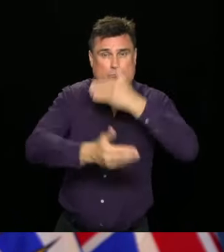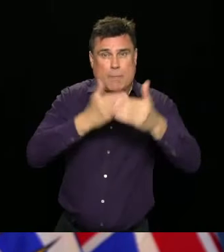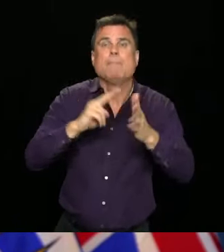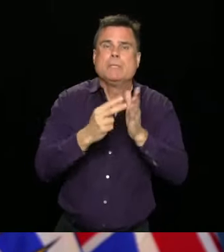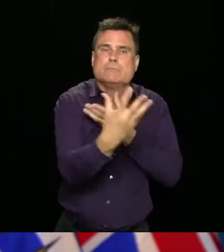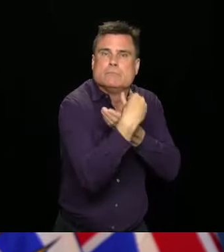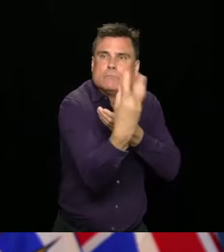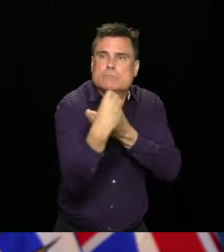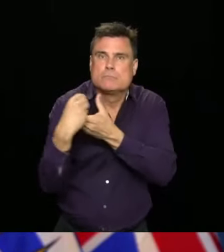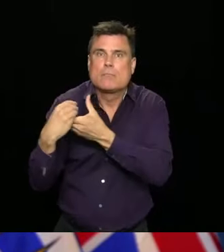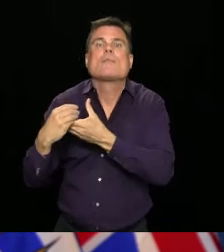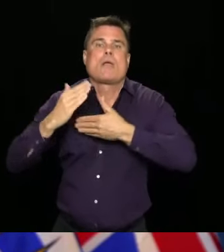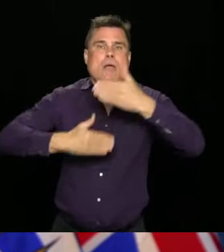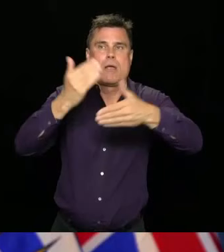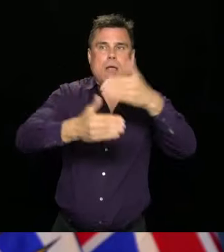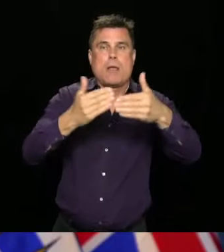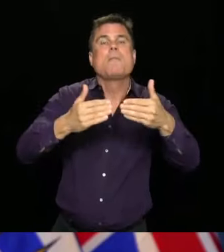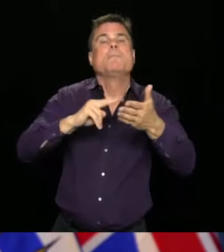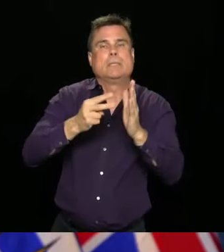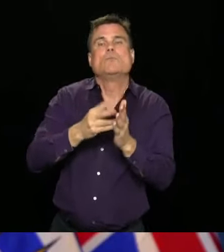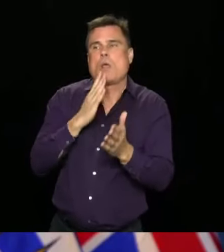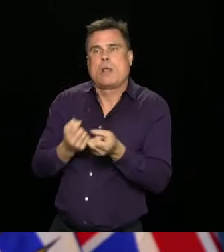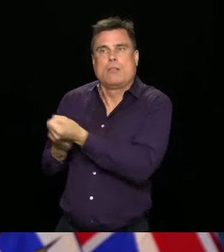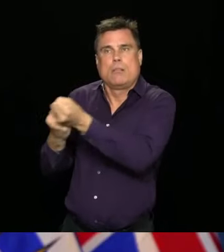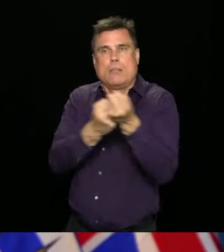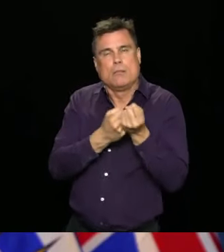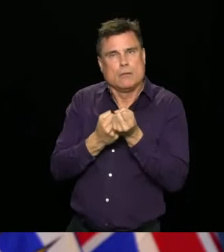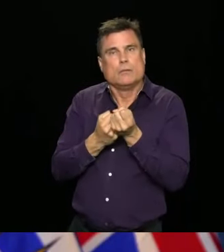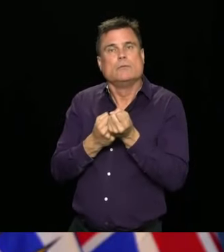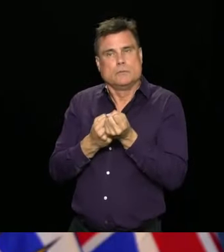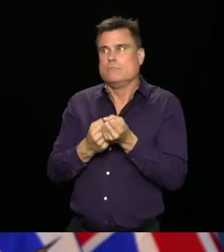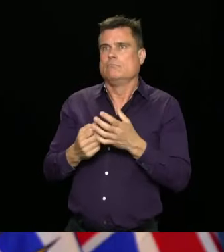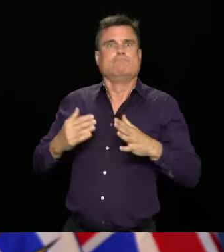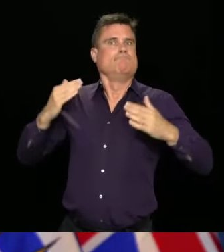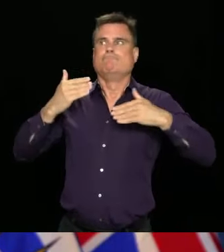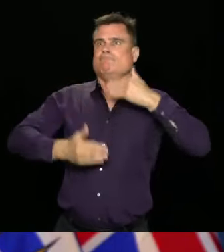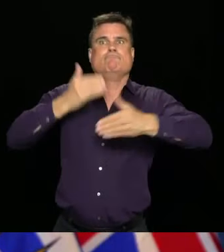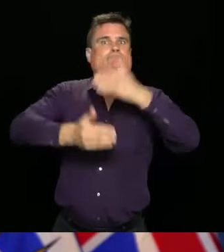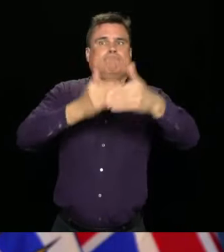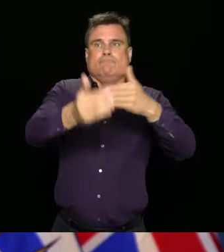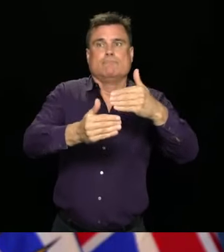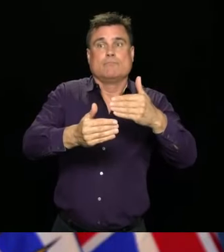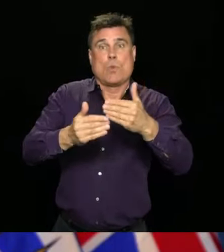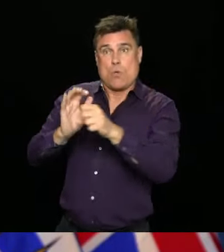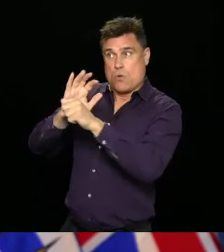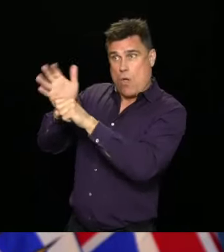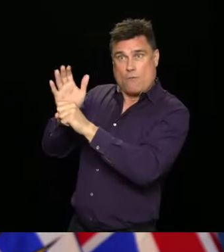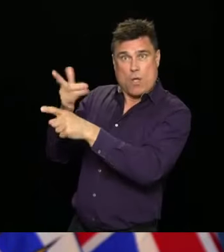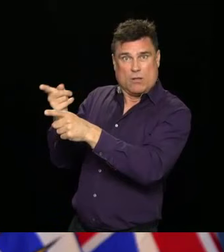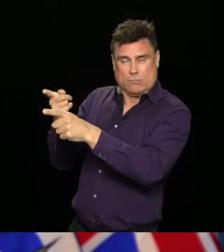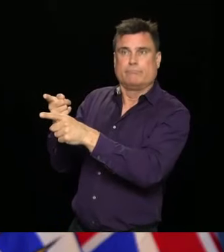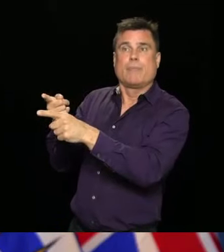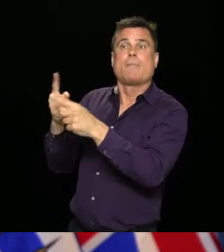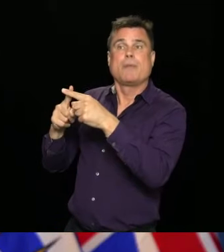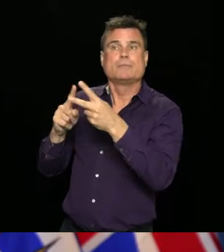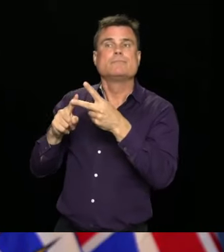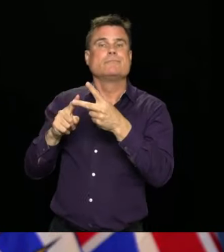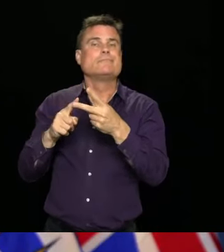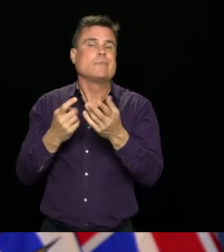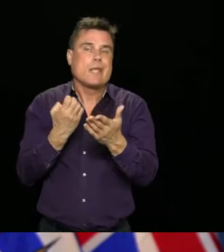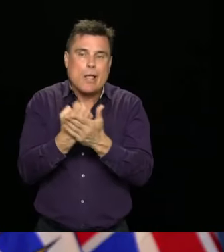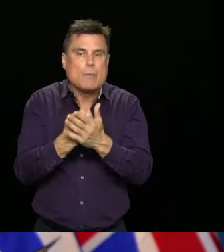more support to be able to do the good work that they've done, not only during the pandemic, but always to keep the economy going in our province.